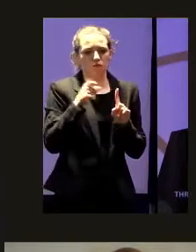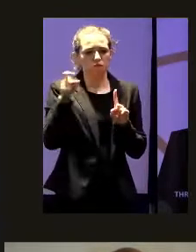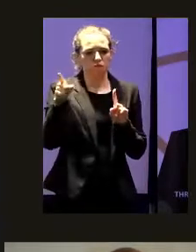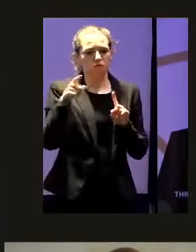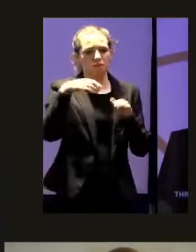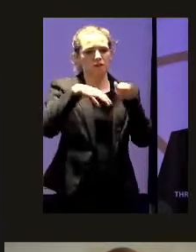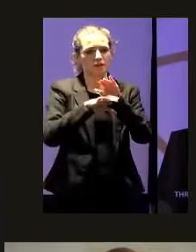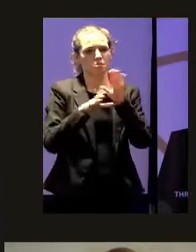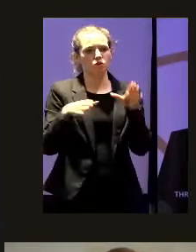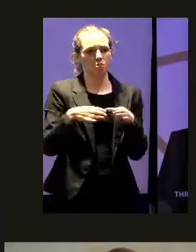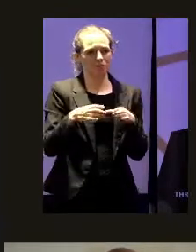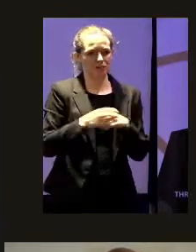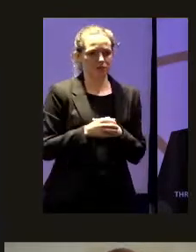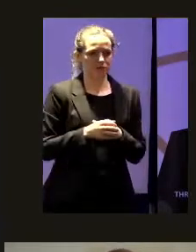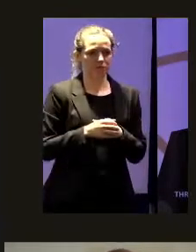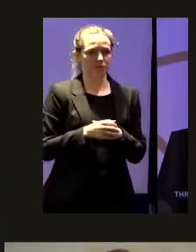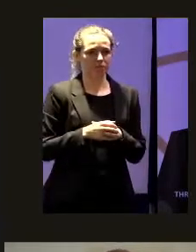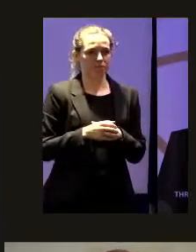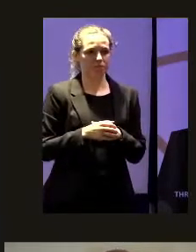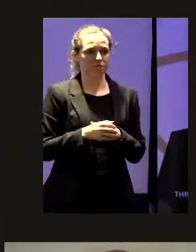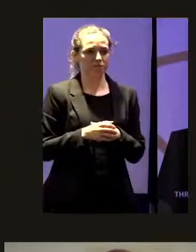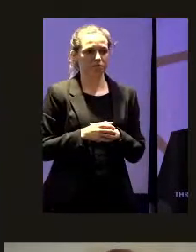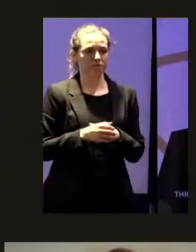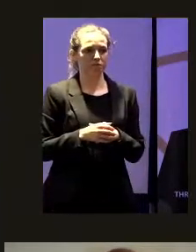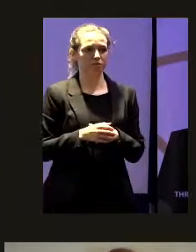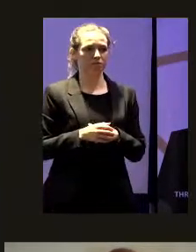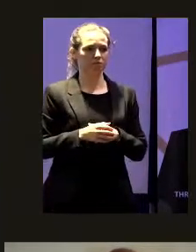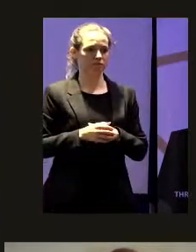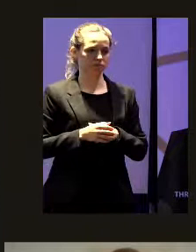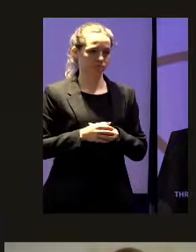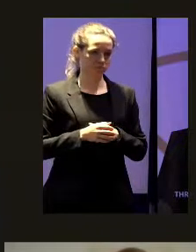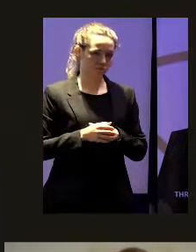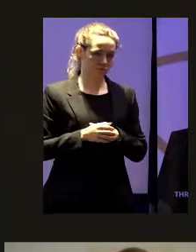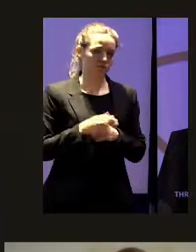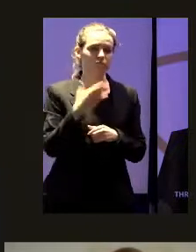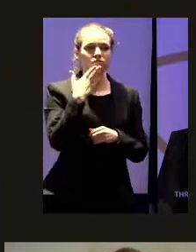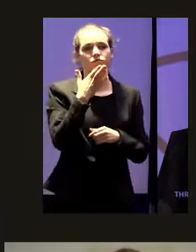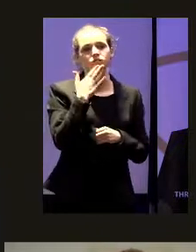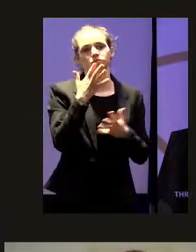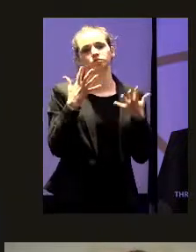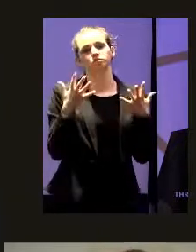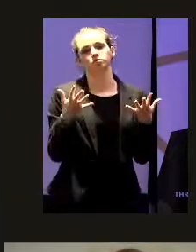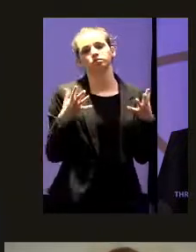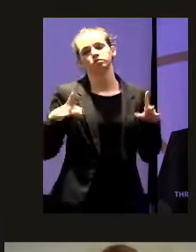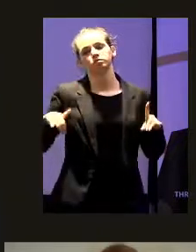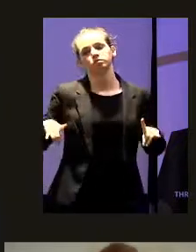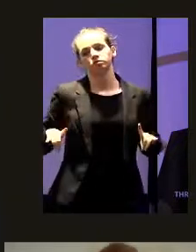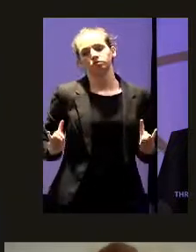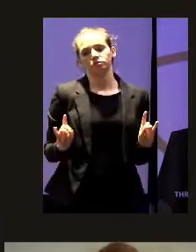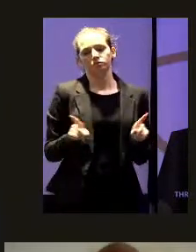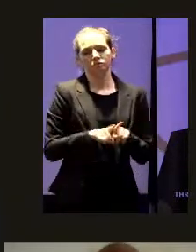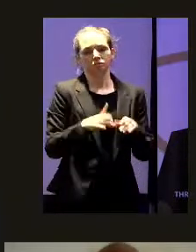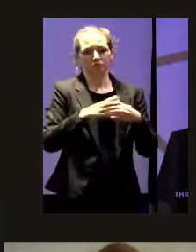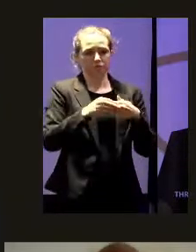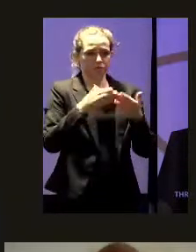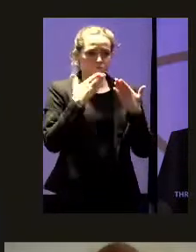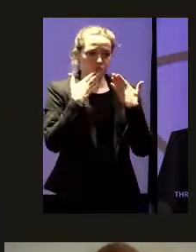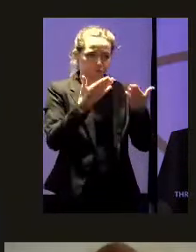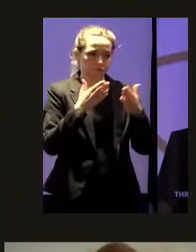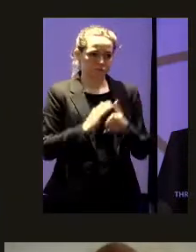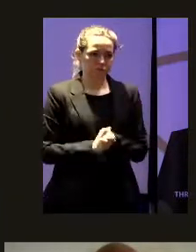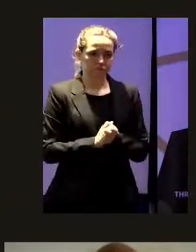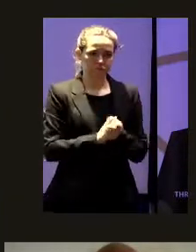Subcommittee of the SAGNC. Kai Gangangs. Thank you, Chairperson, and thank you, members.